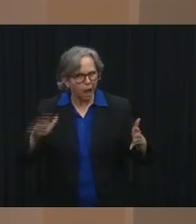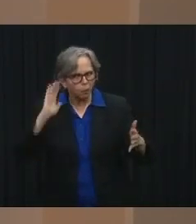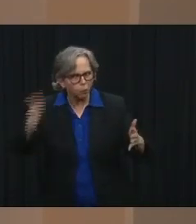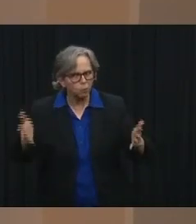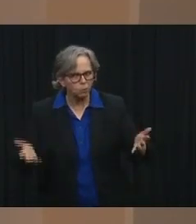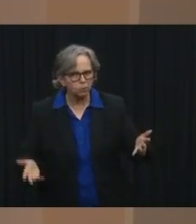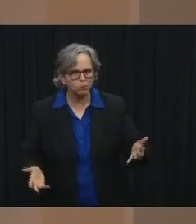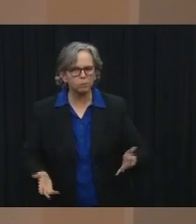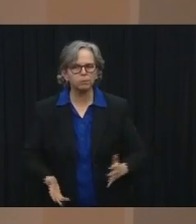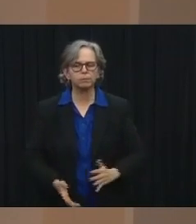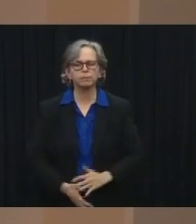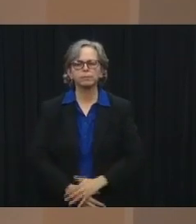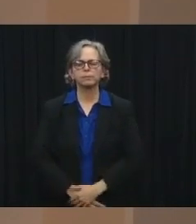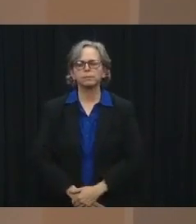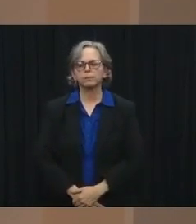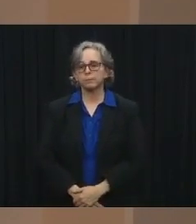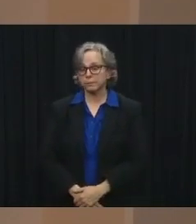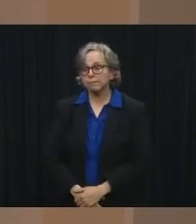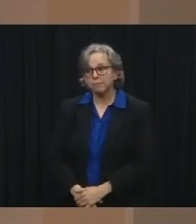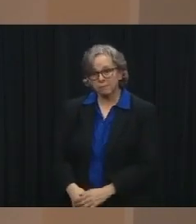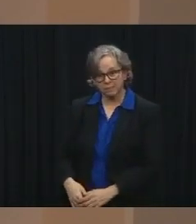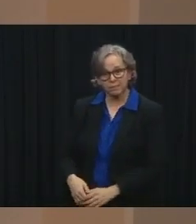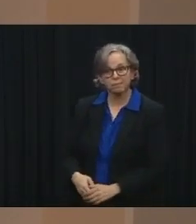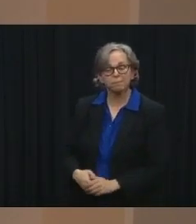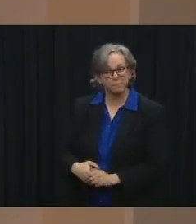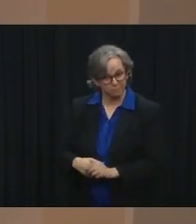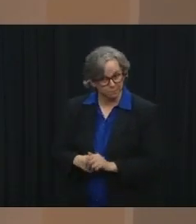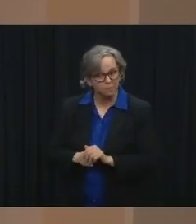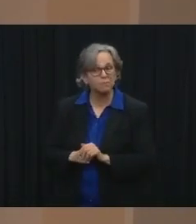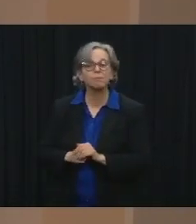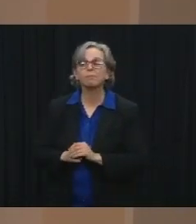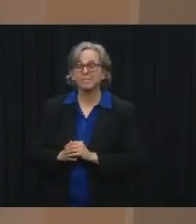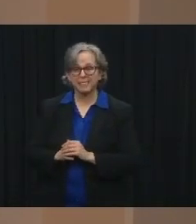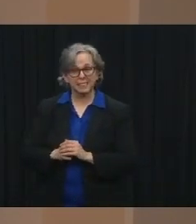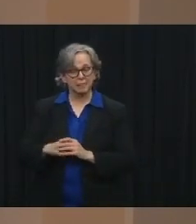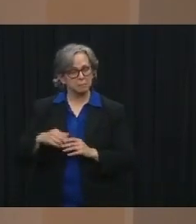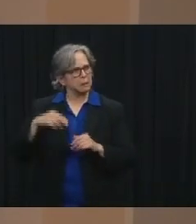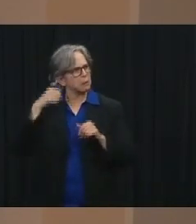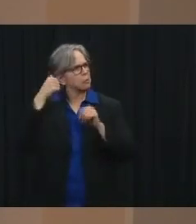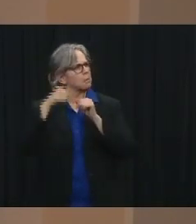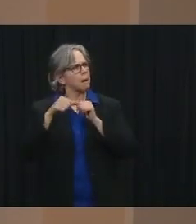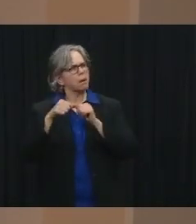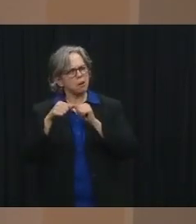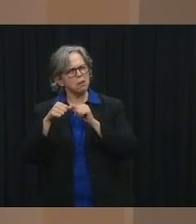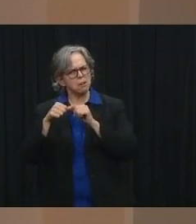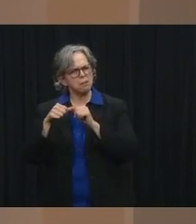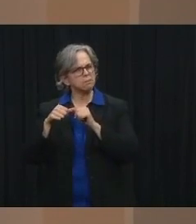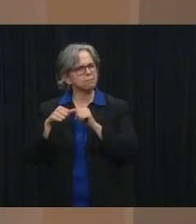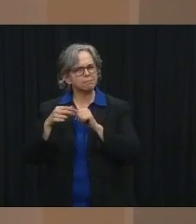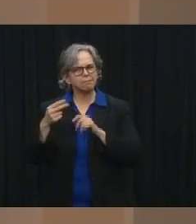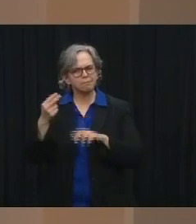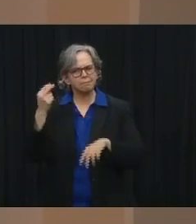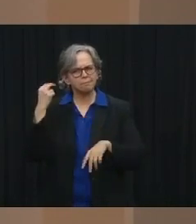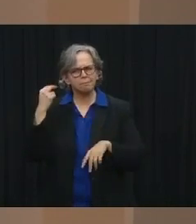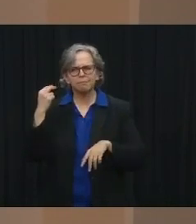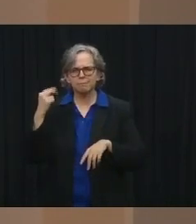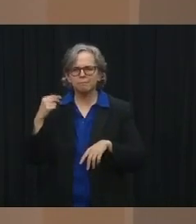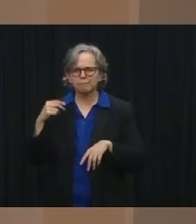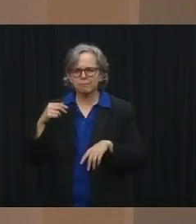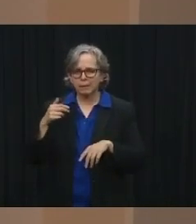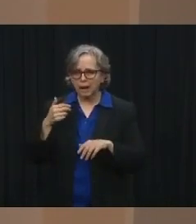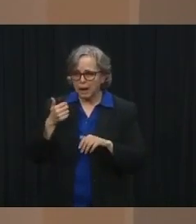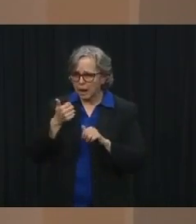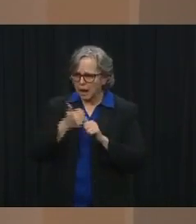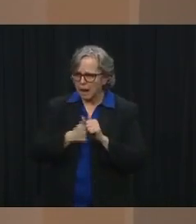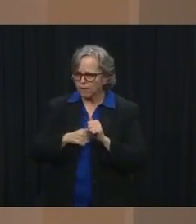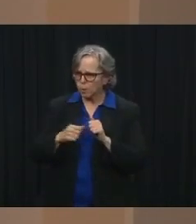day where literally everybody can either be part of the solution or part of the problem. And we just ask you to interpret